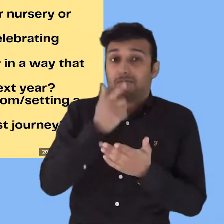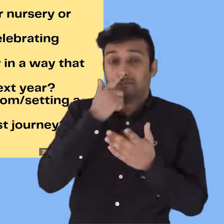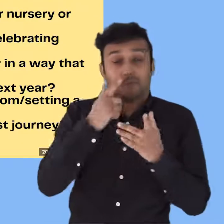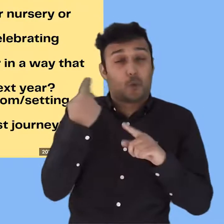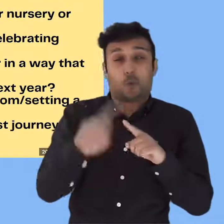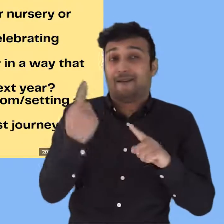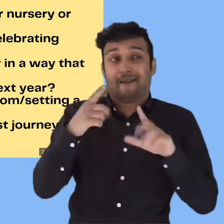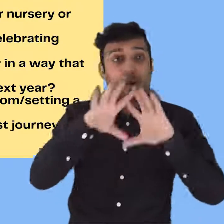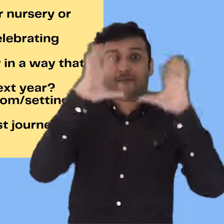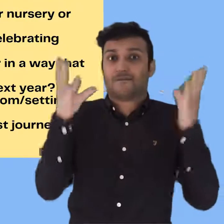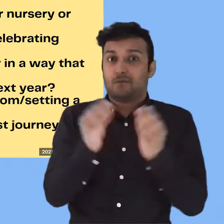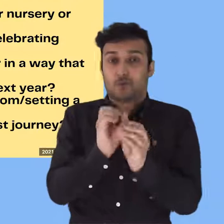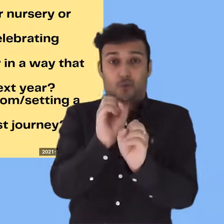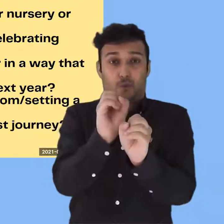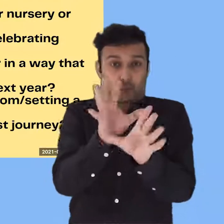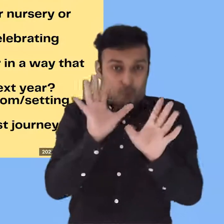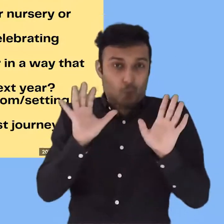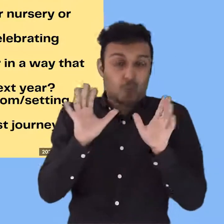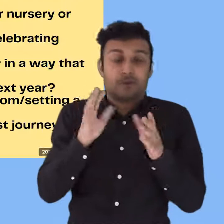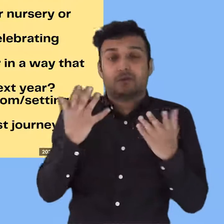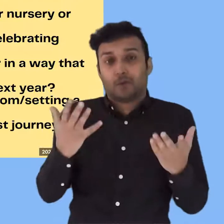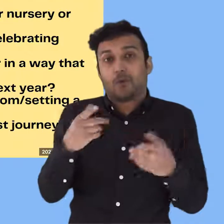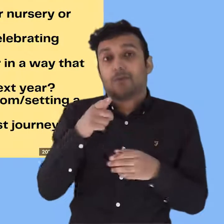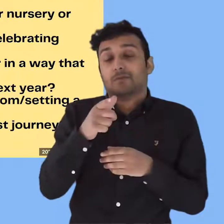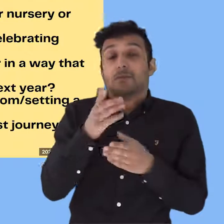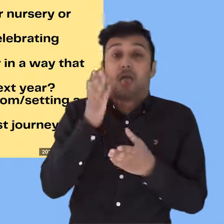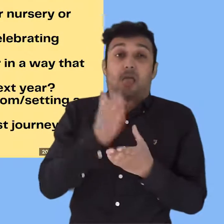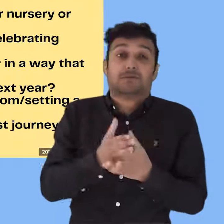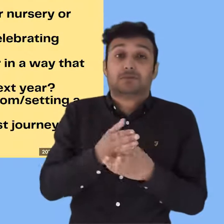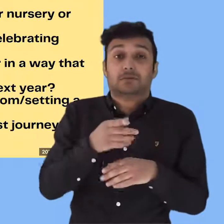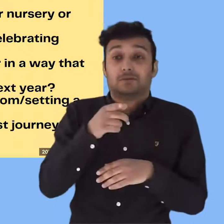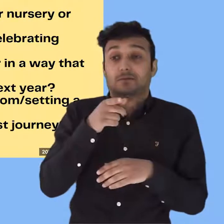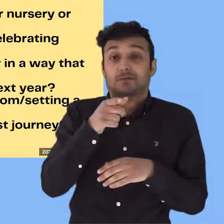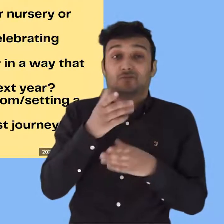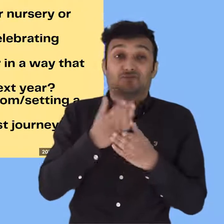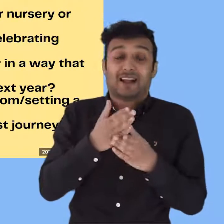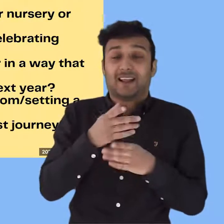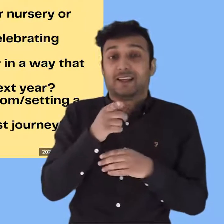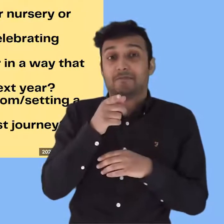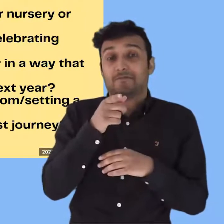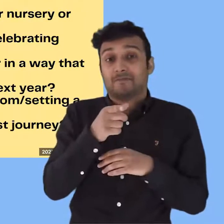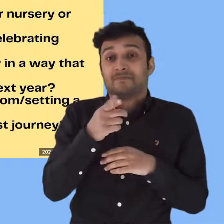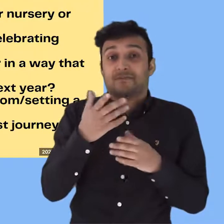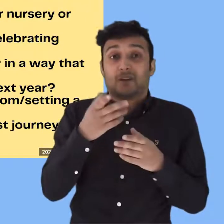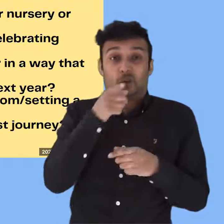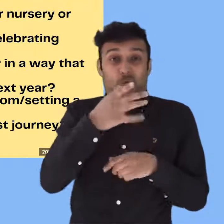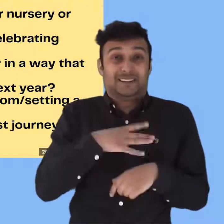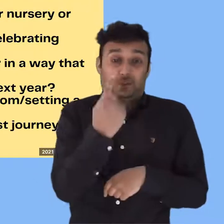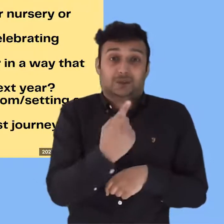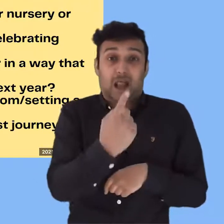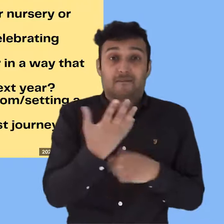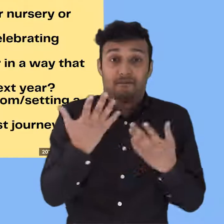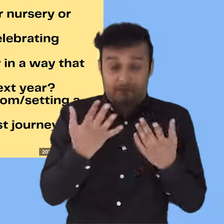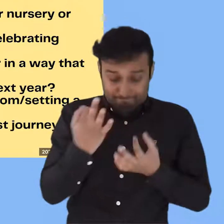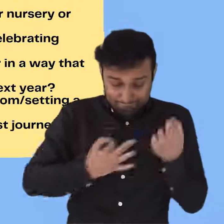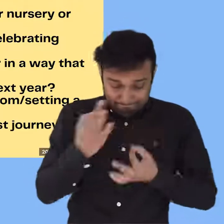get anything out of the session, to ask yourself these questions and work through them, and do the work in